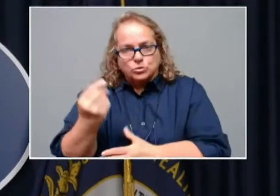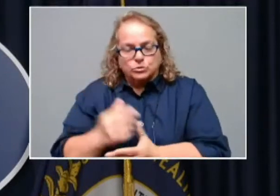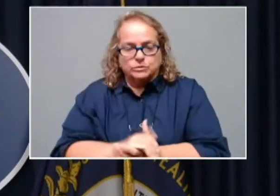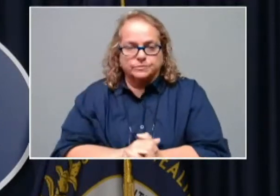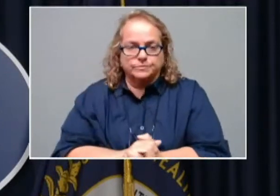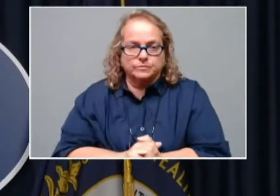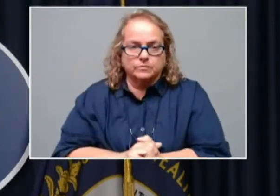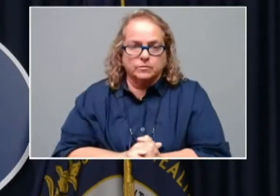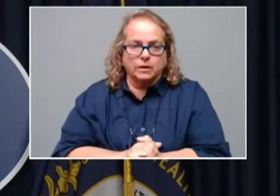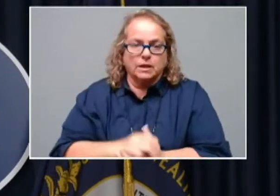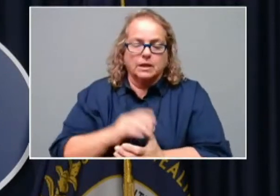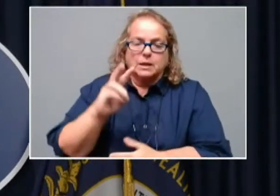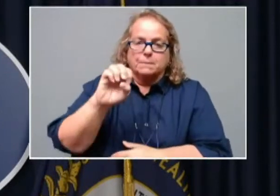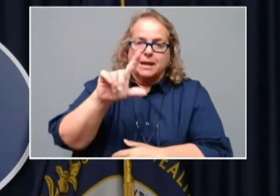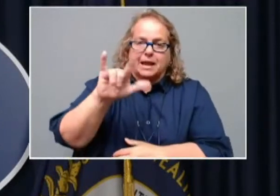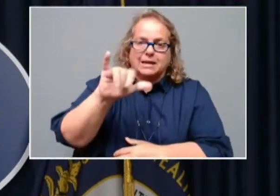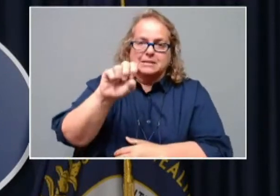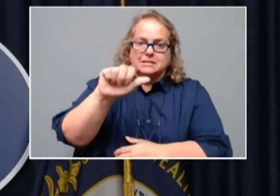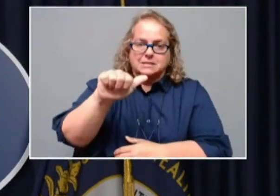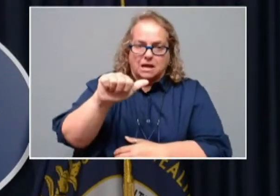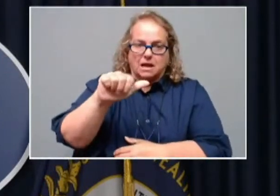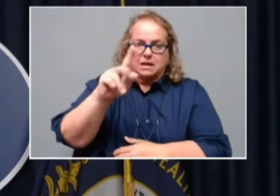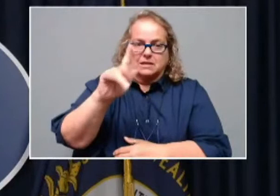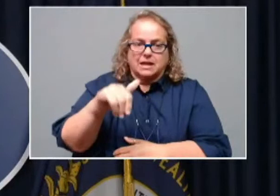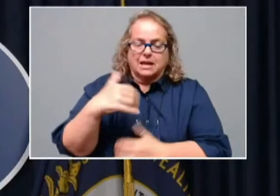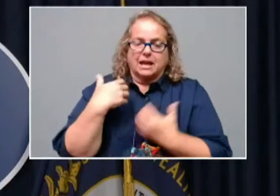Melissa Patrick, Kentucky Health News.